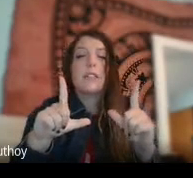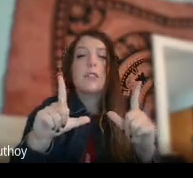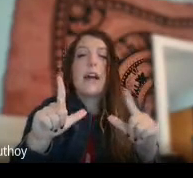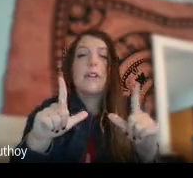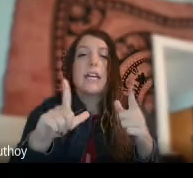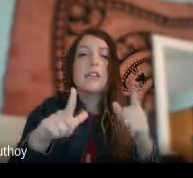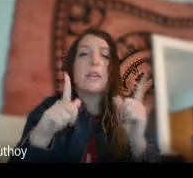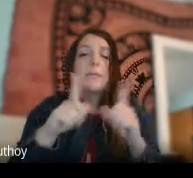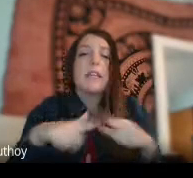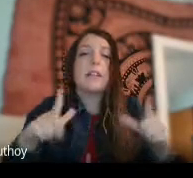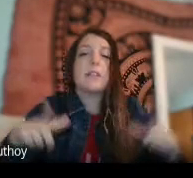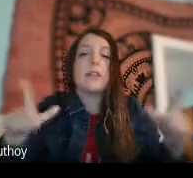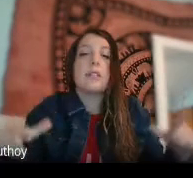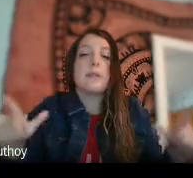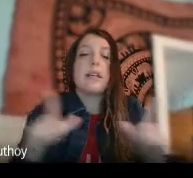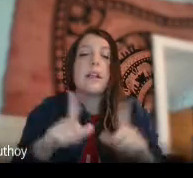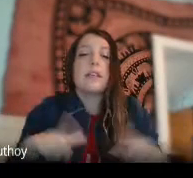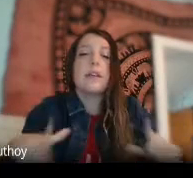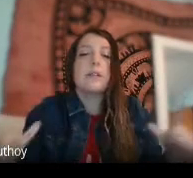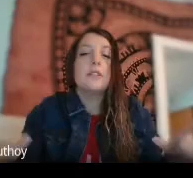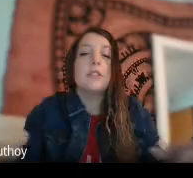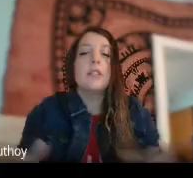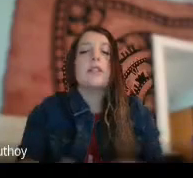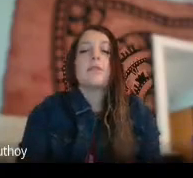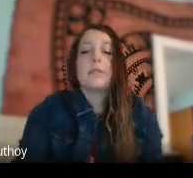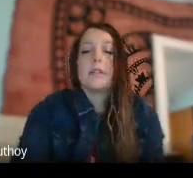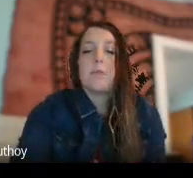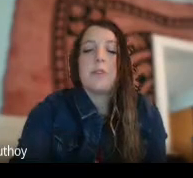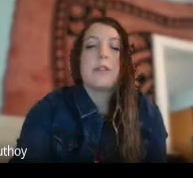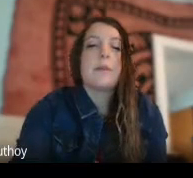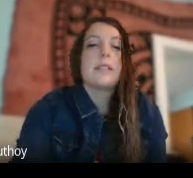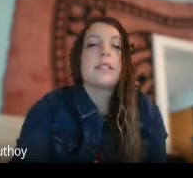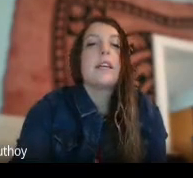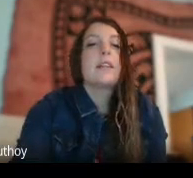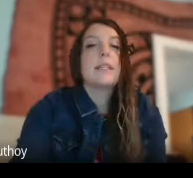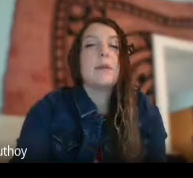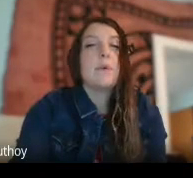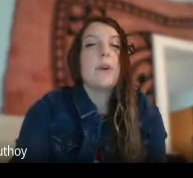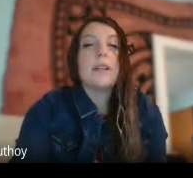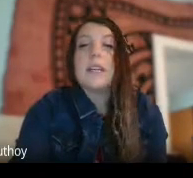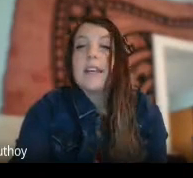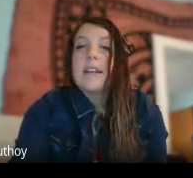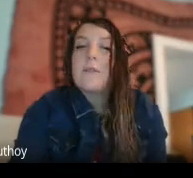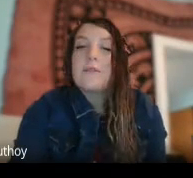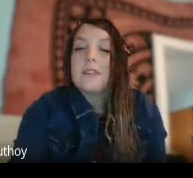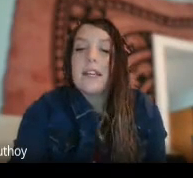Language has L hand shapes and it starts with an L, language. So those are a couple other ones. There's one